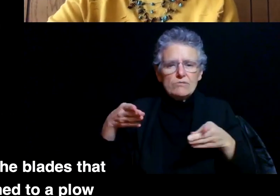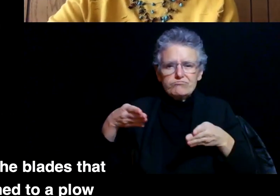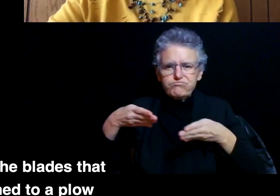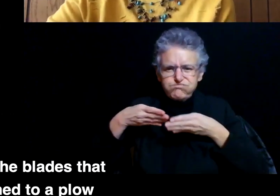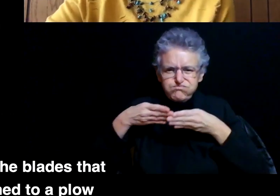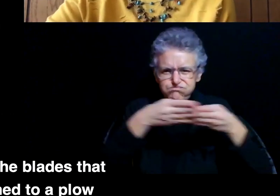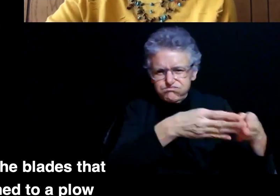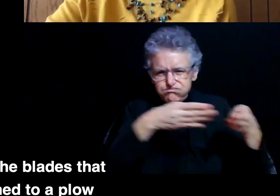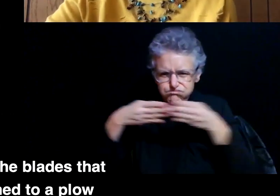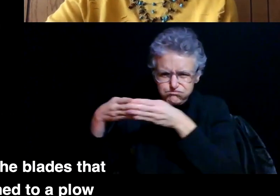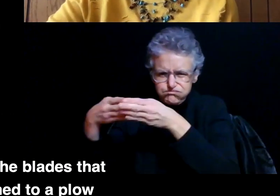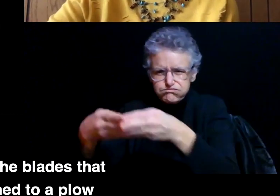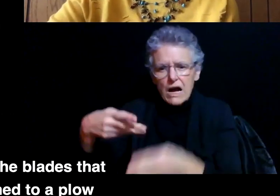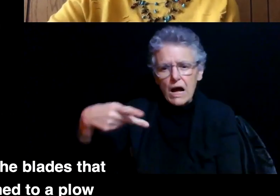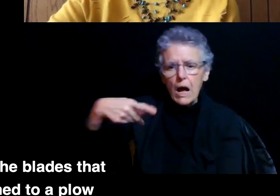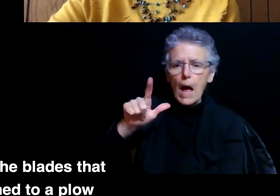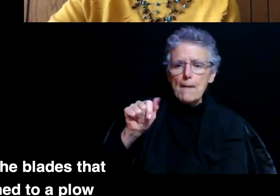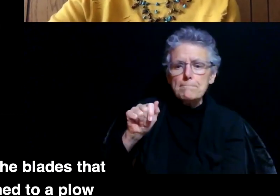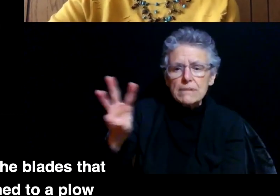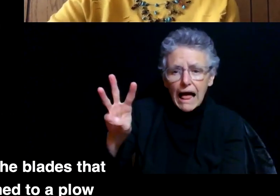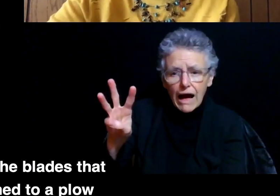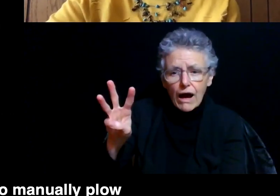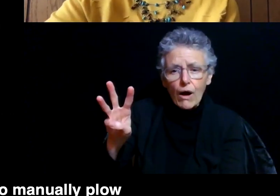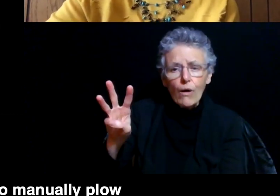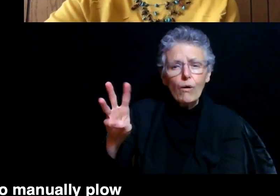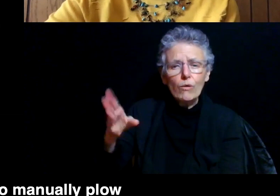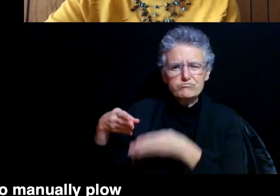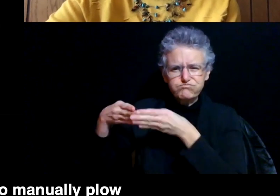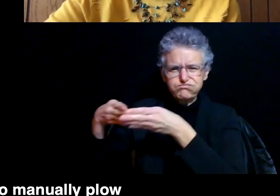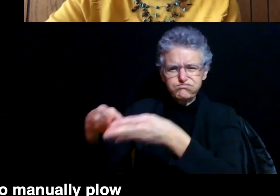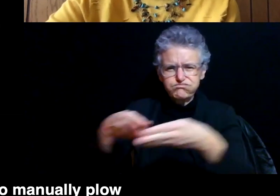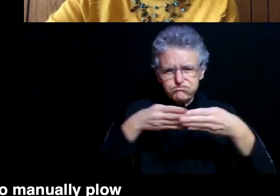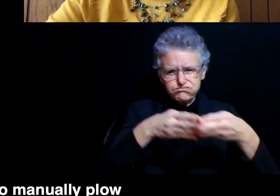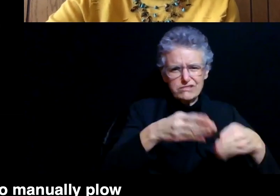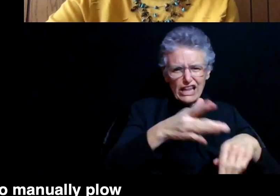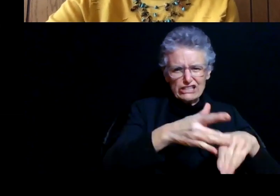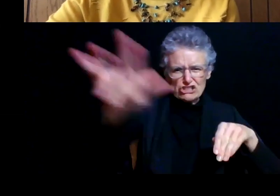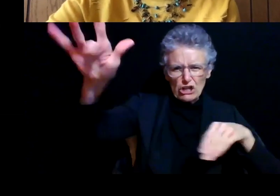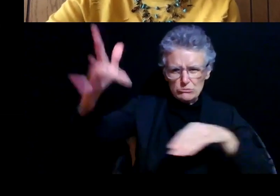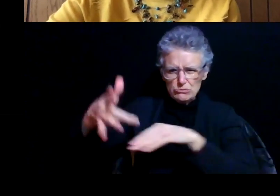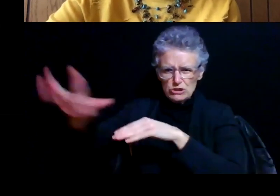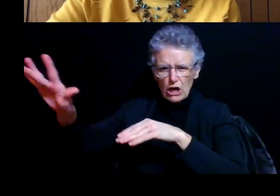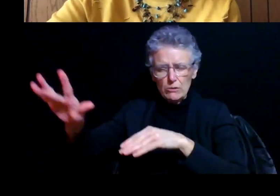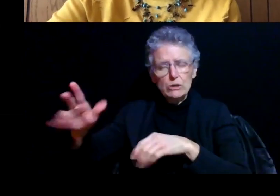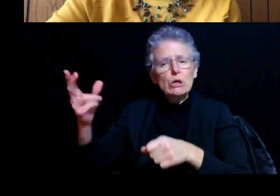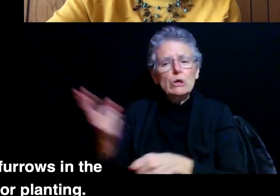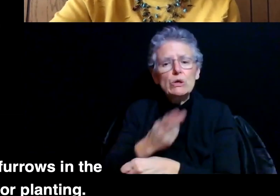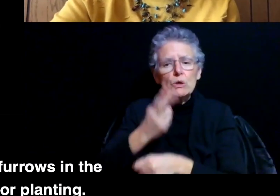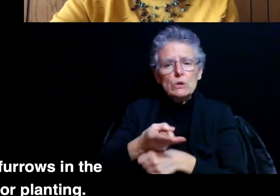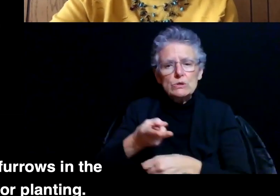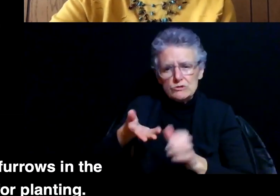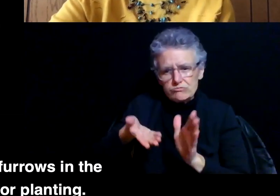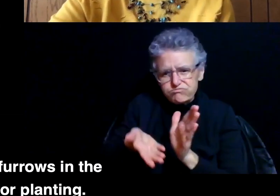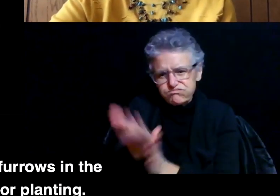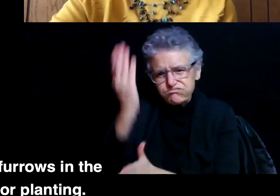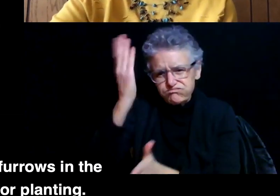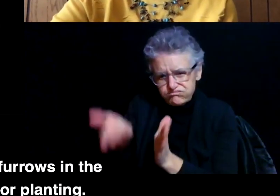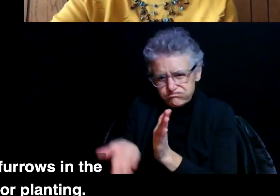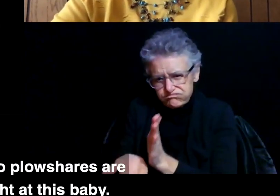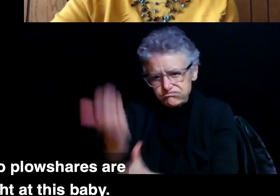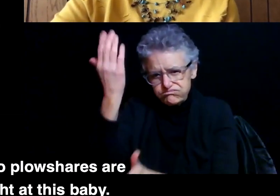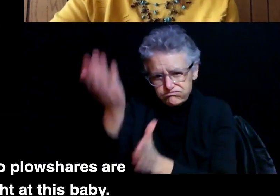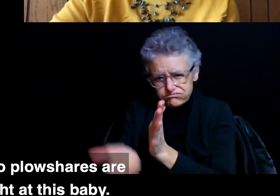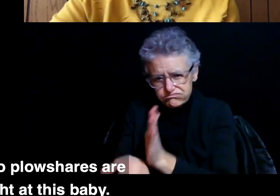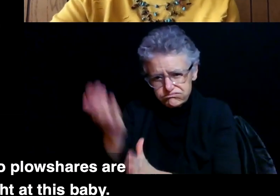the blades that are attached to a plow that is used to manually plow and make furrows in the ground for